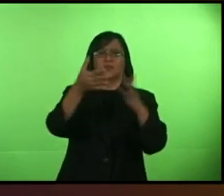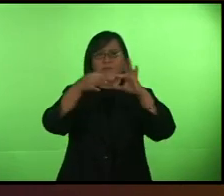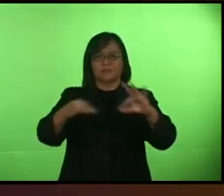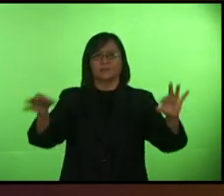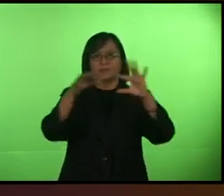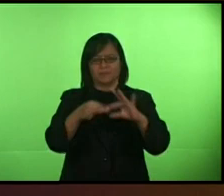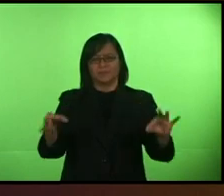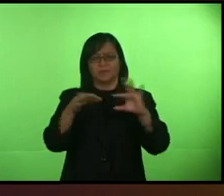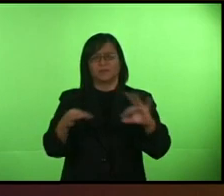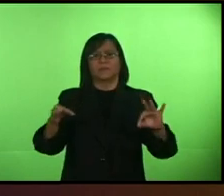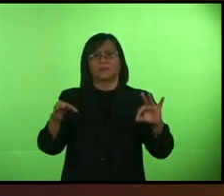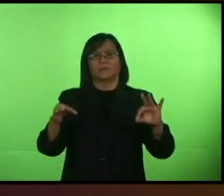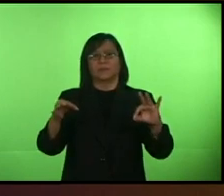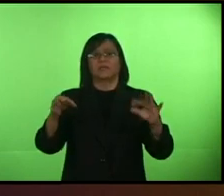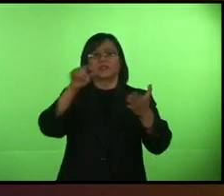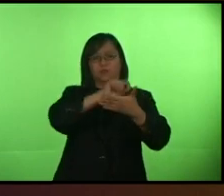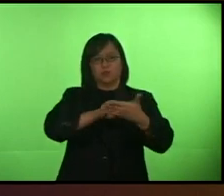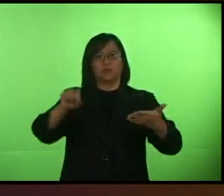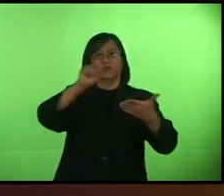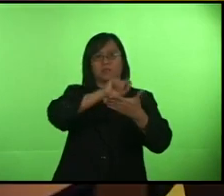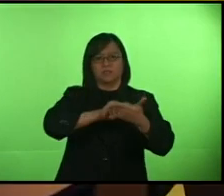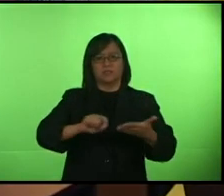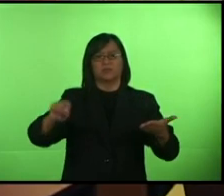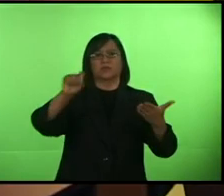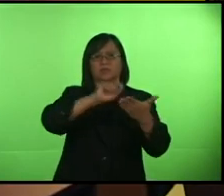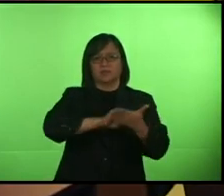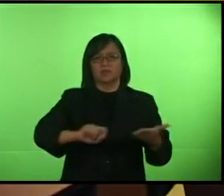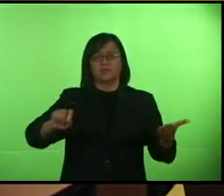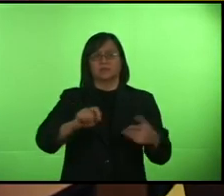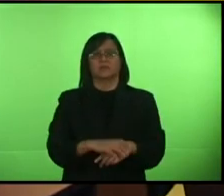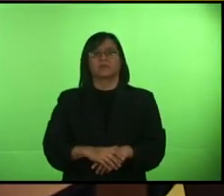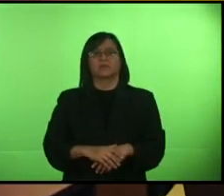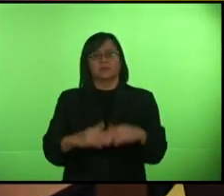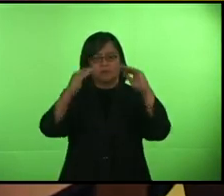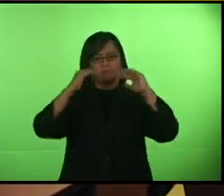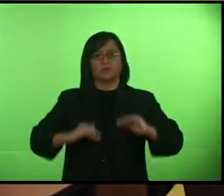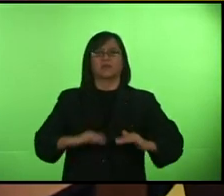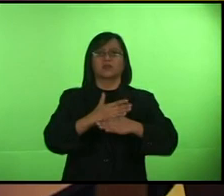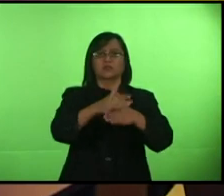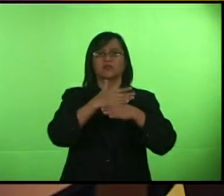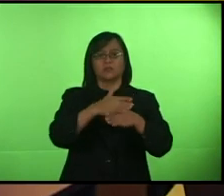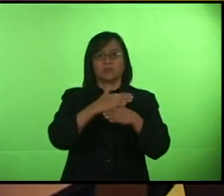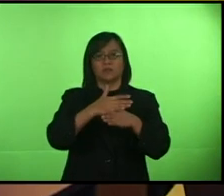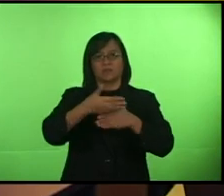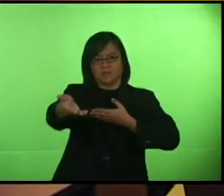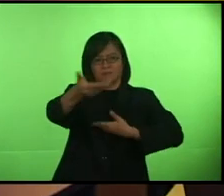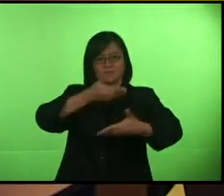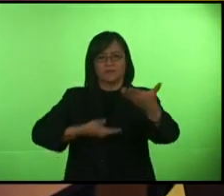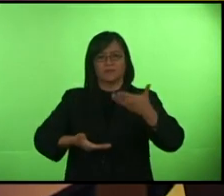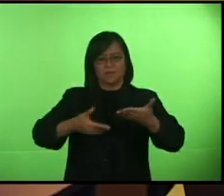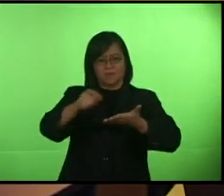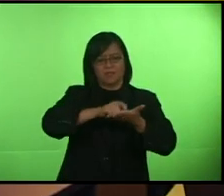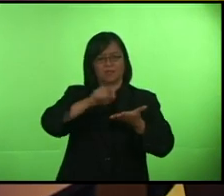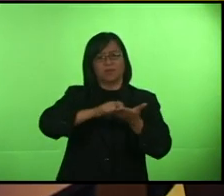and sentences. Written symbols, remember that. Next, sharing and exchanging